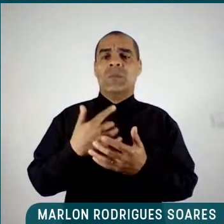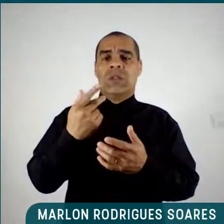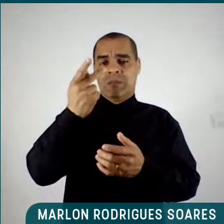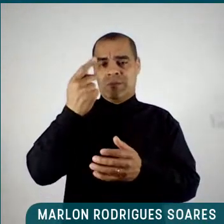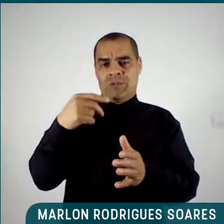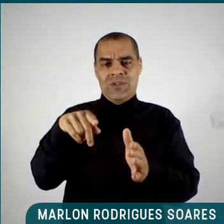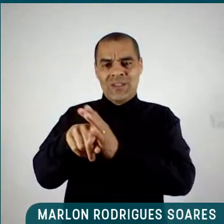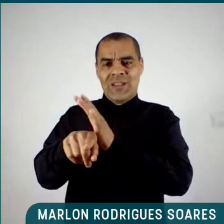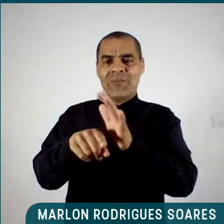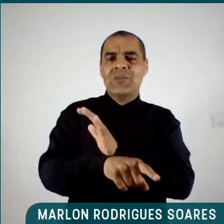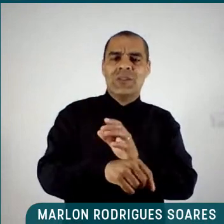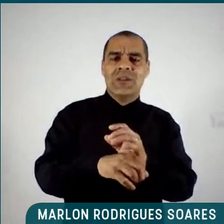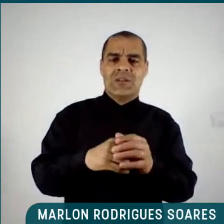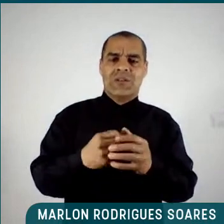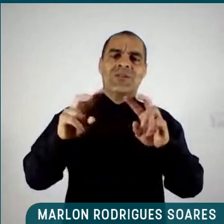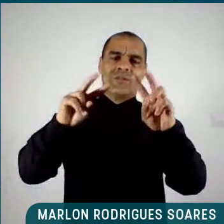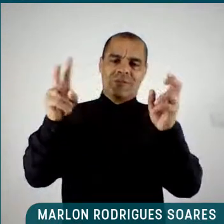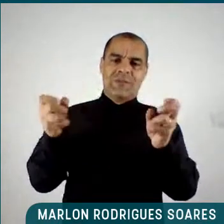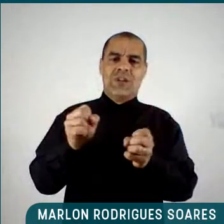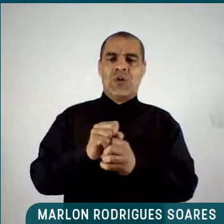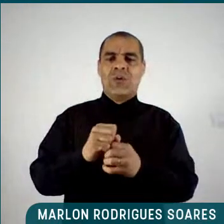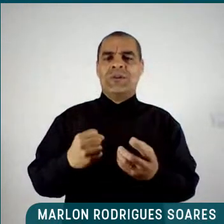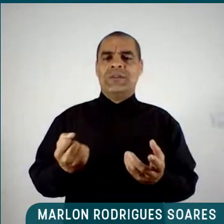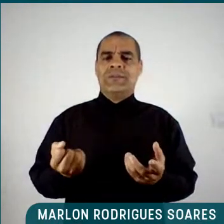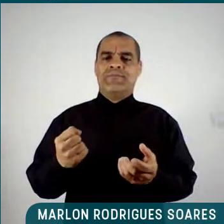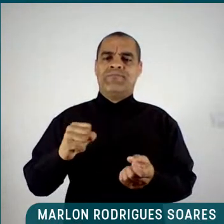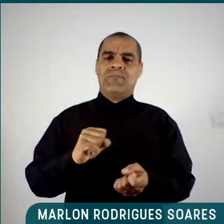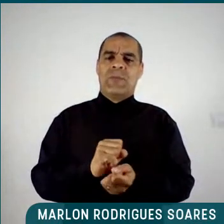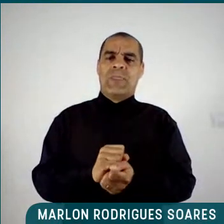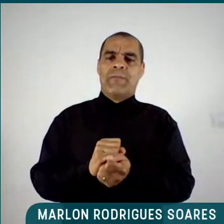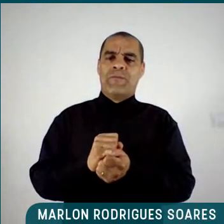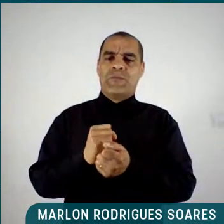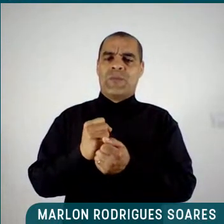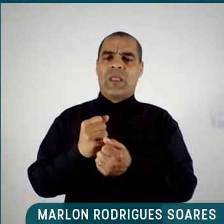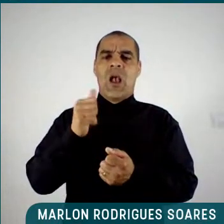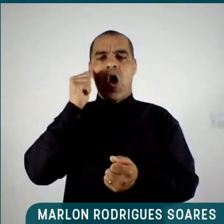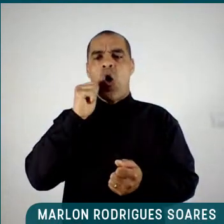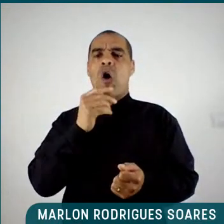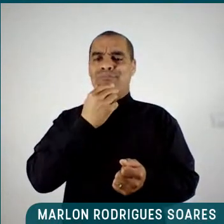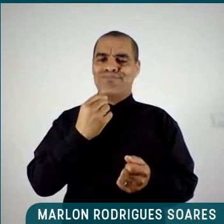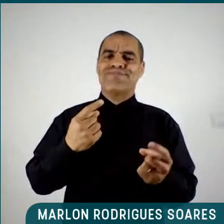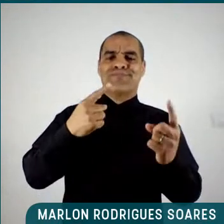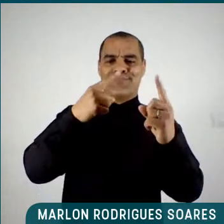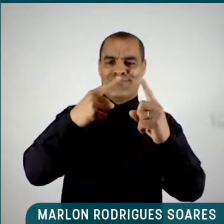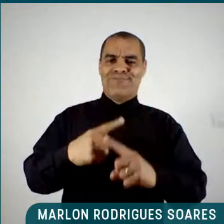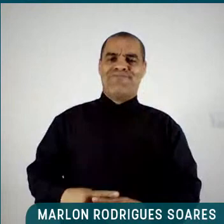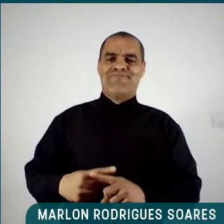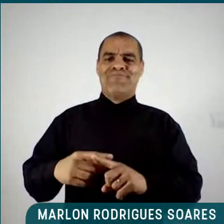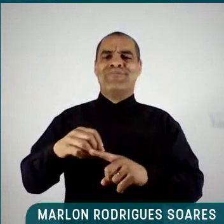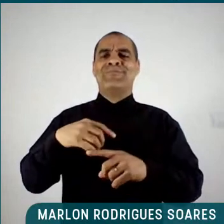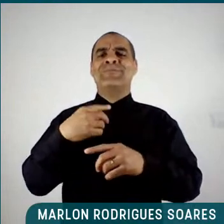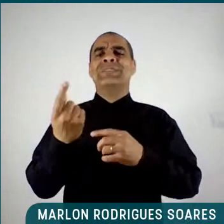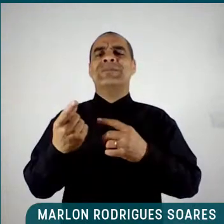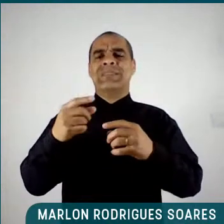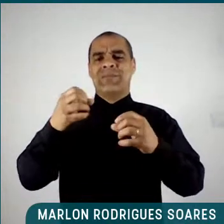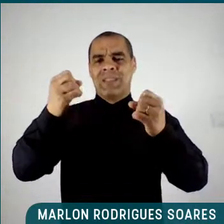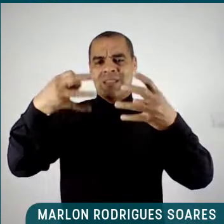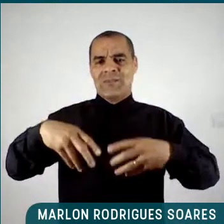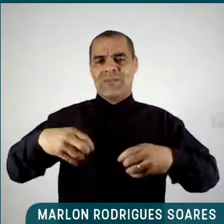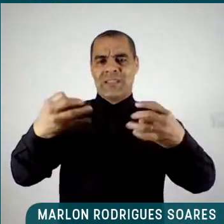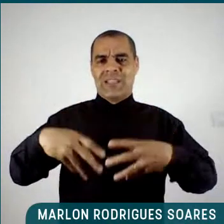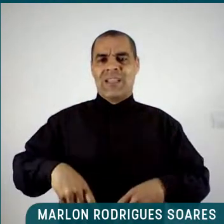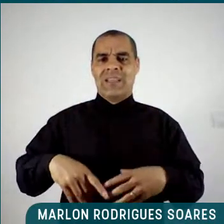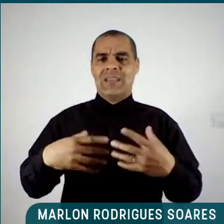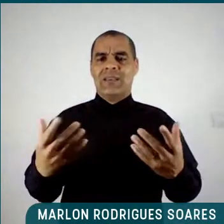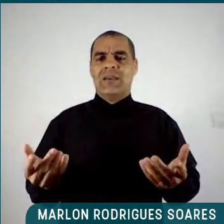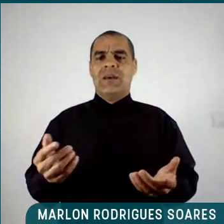sobre woman will isso, falou face? bastante interseccionalidade. Eu acho We que talked a você lot about pode tentar intersectionality before. Perhaps explicar you should o que touch seria upon a